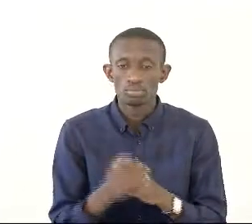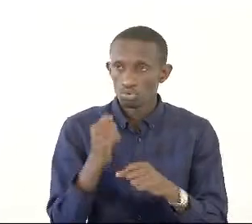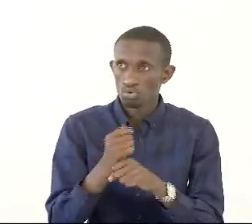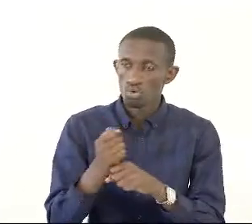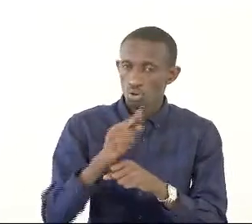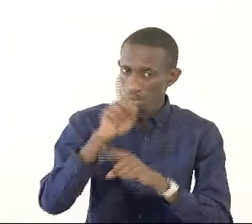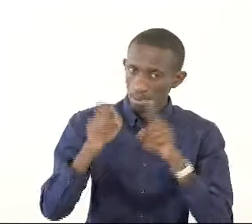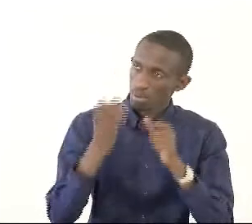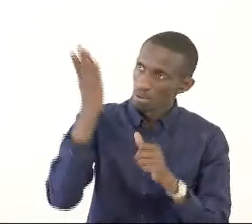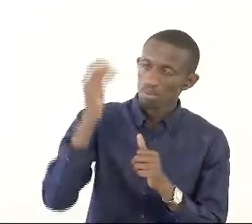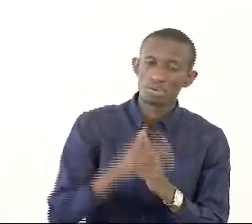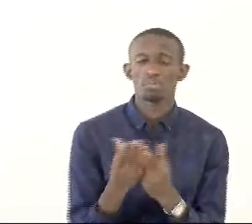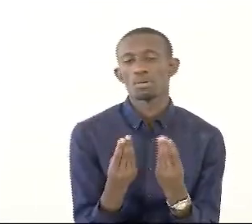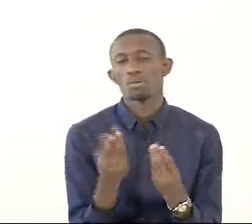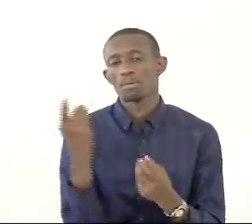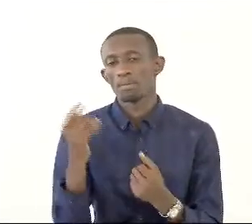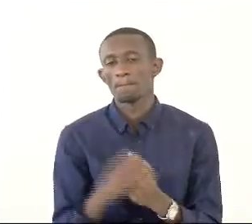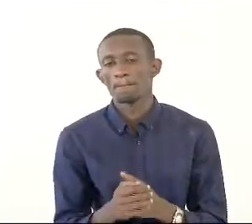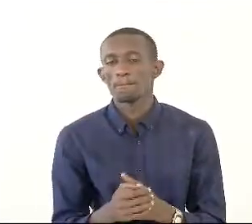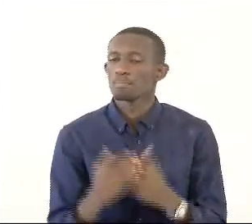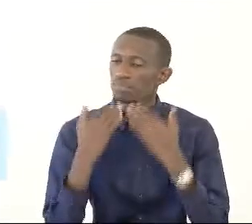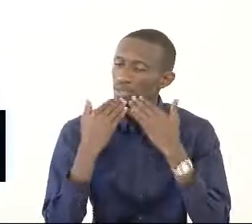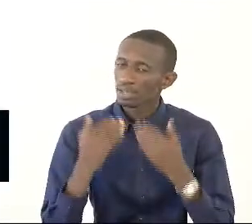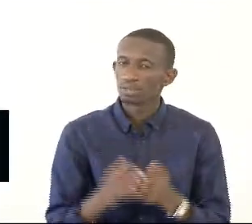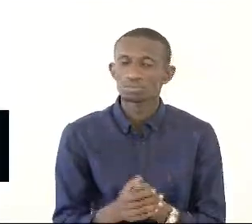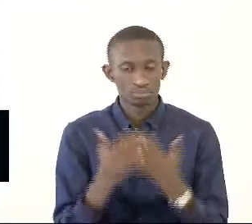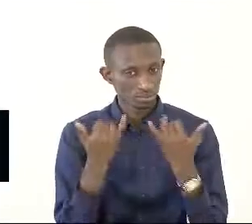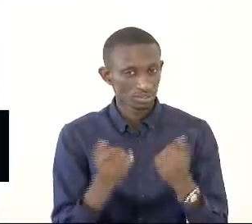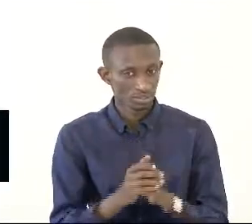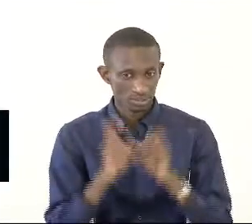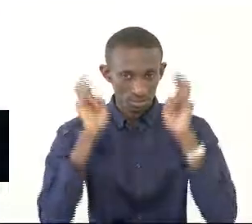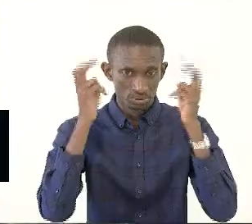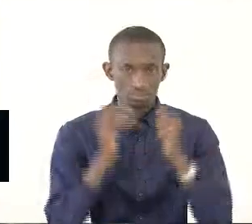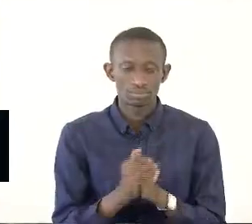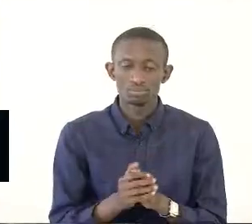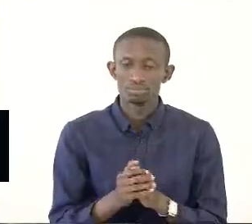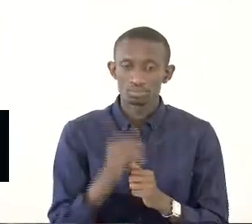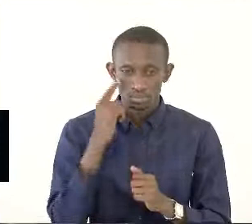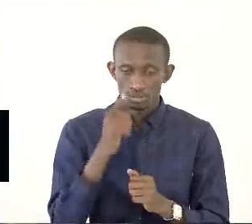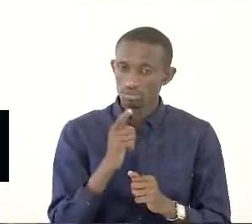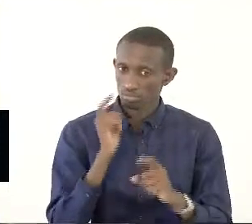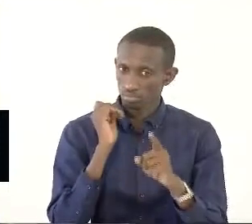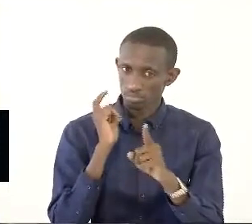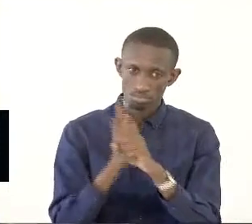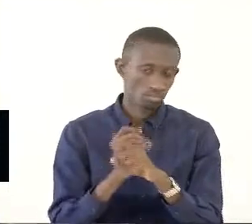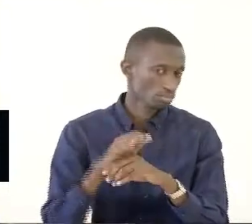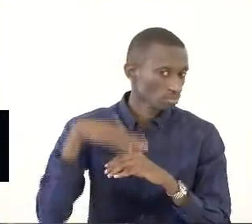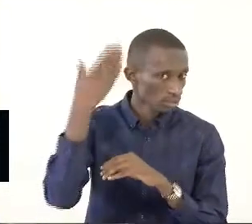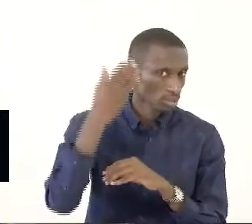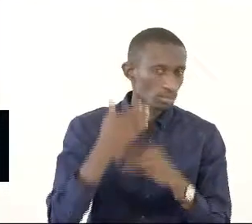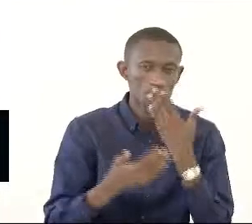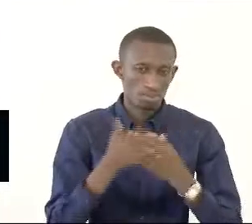here. It is very simple. Thank you for today's lesson. See you the next time. Bye-bye.